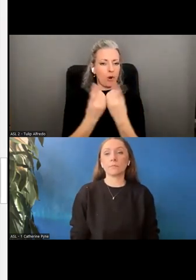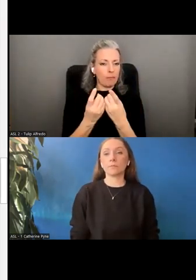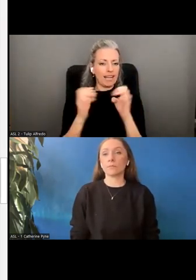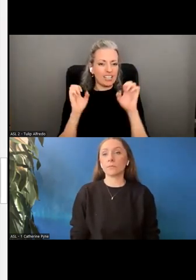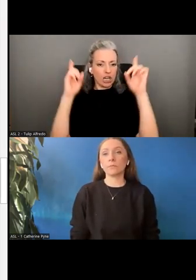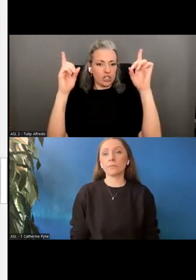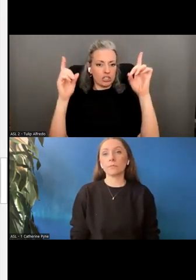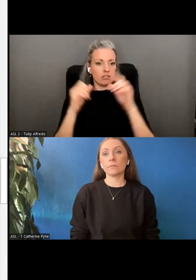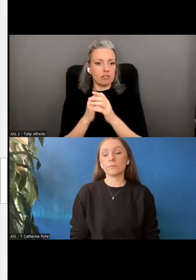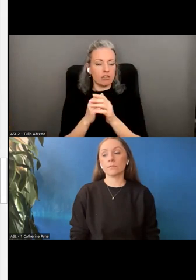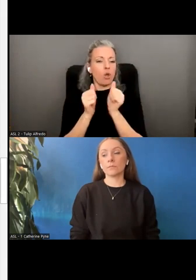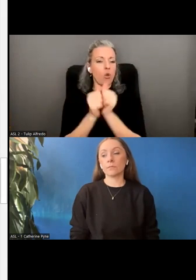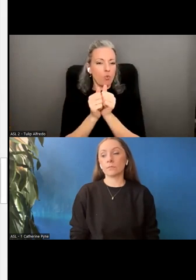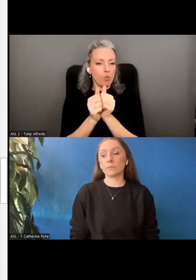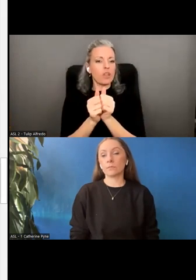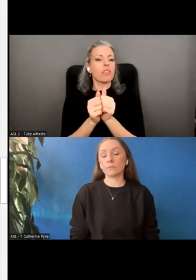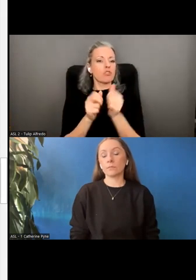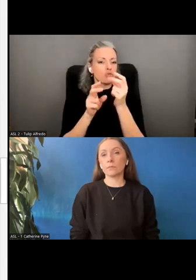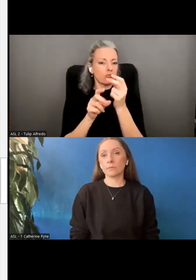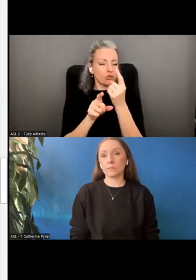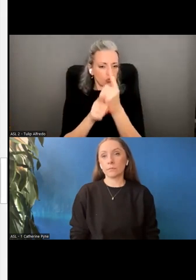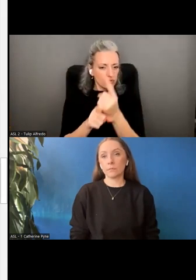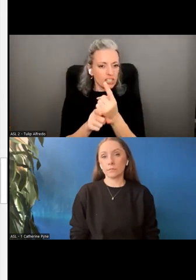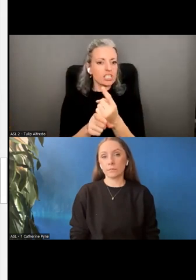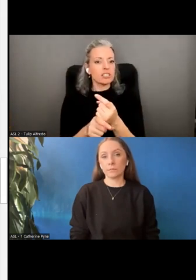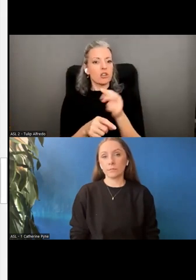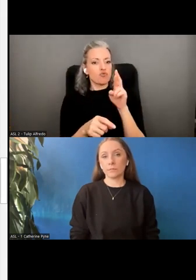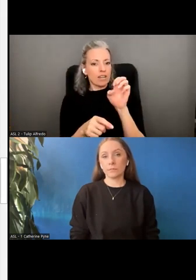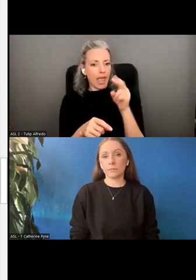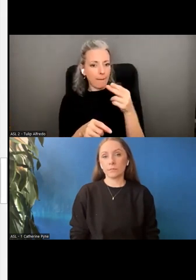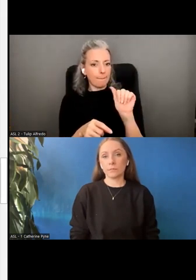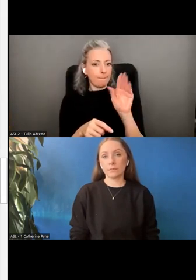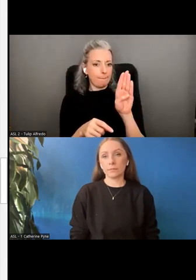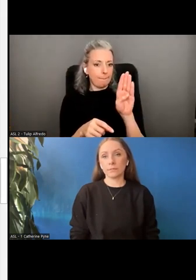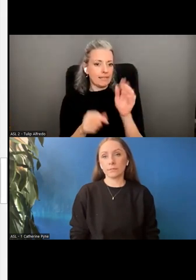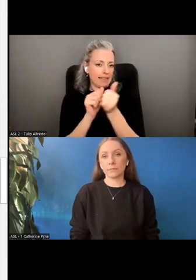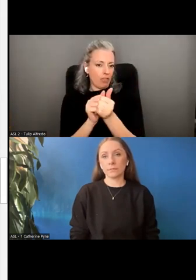Education, with Corrections and Rehabilitation, and with Veterans Affairs.